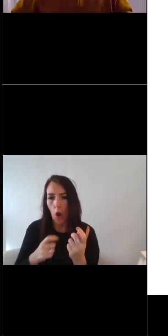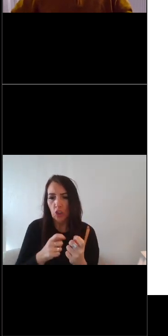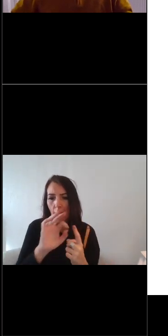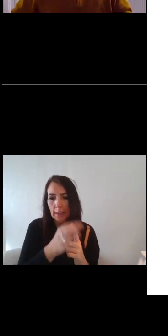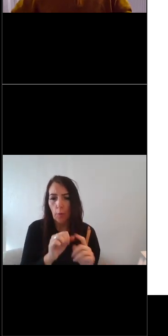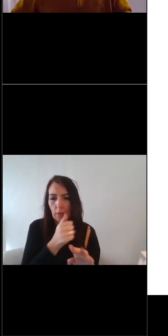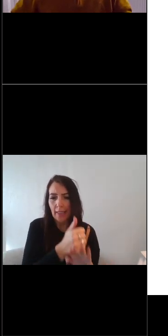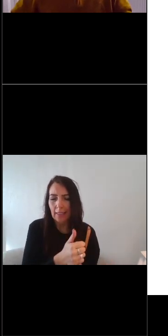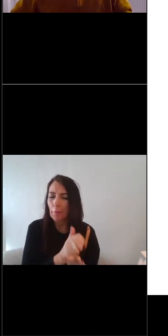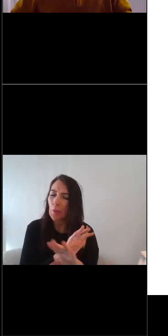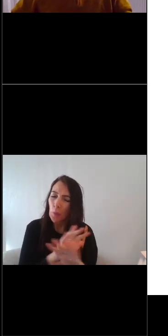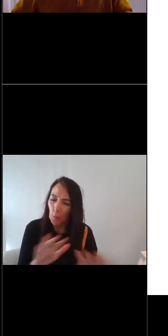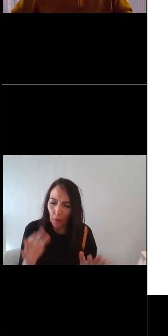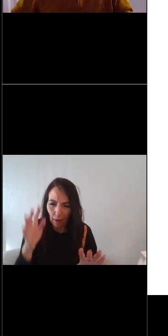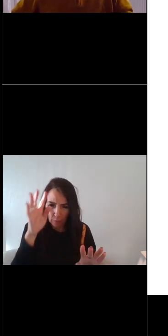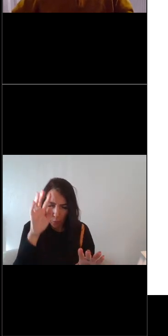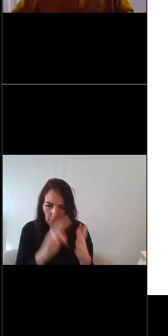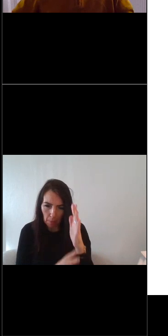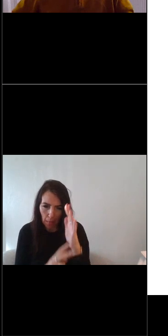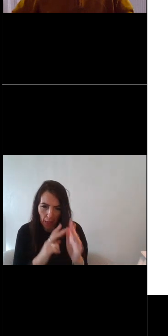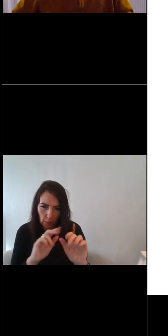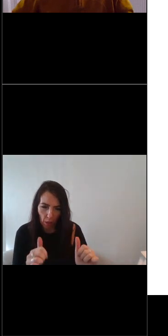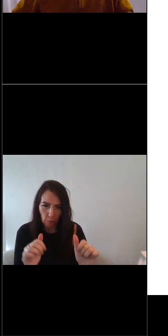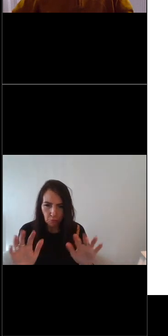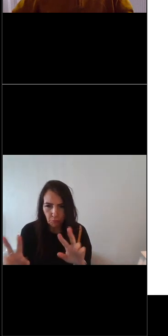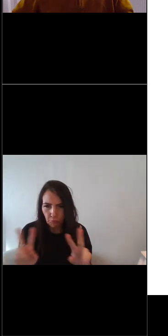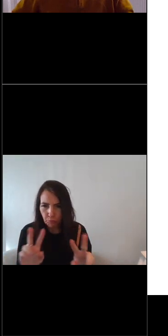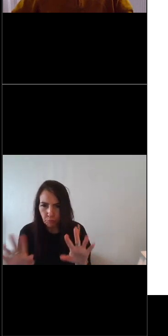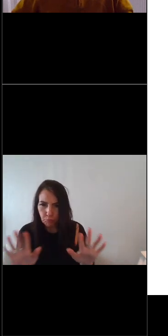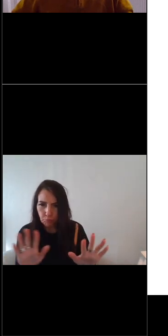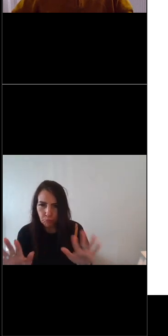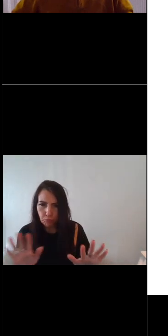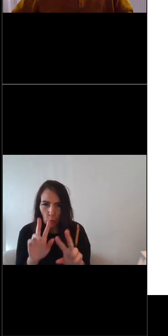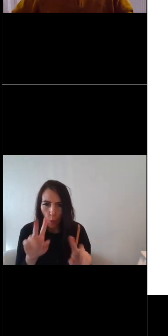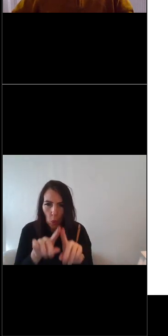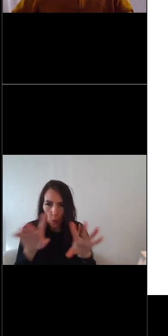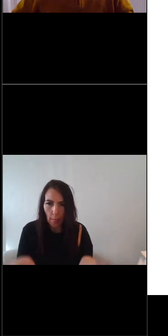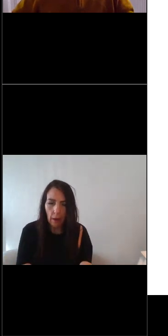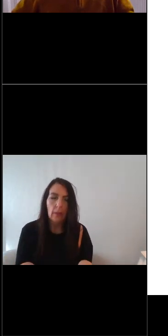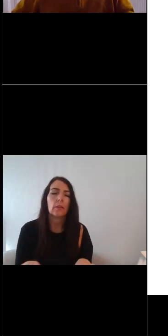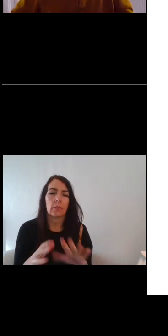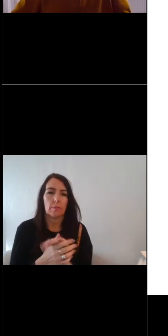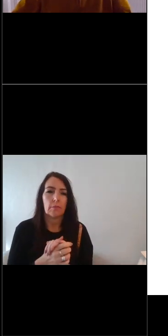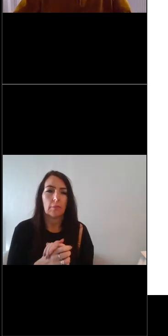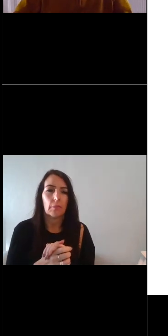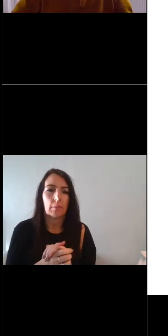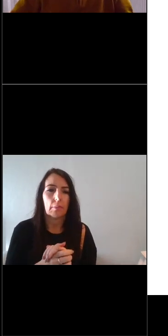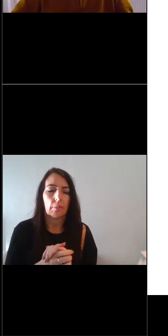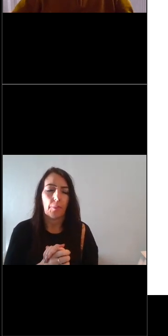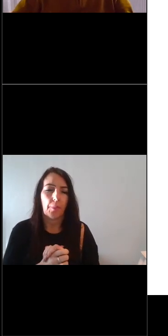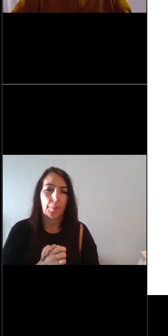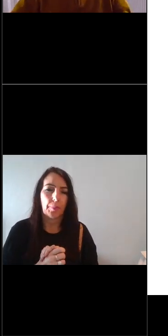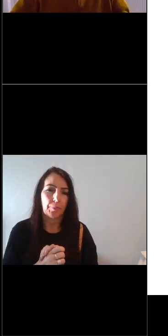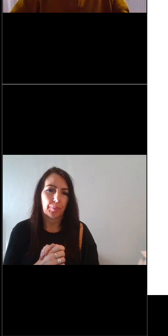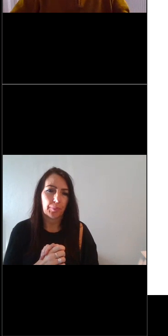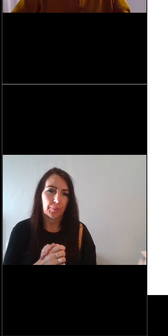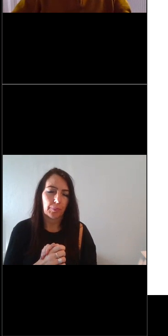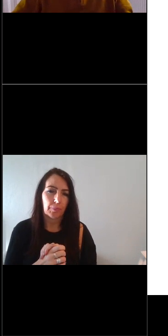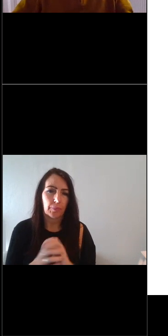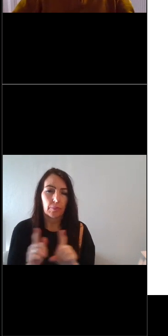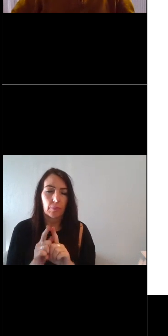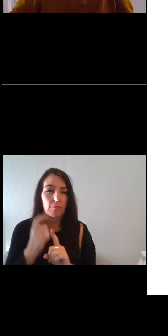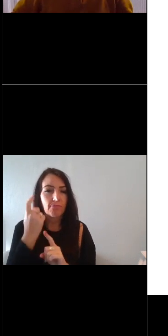really important to actually think, what's this going to look like at the end, and start with that in mind. And also think